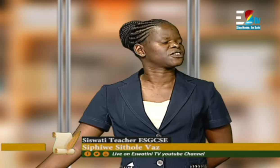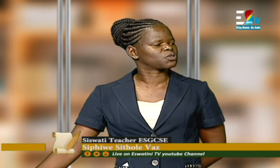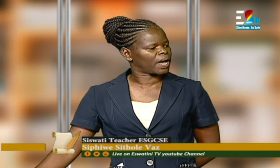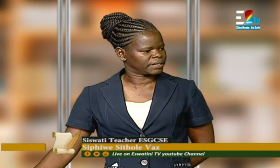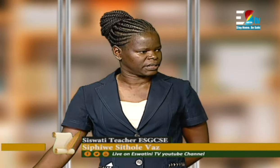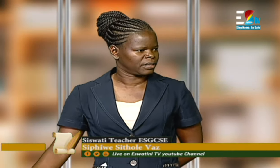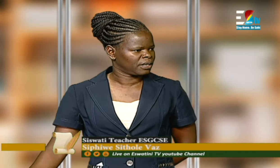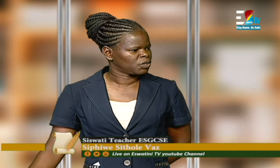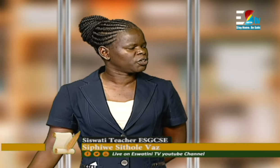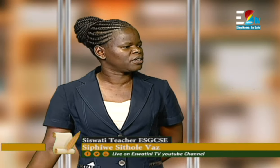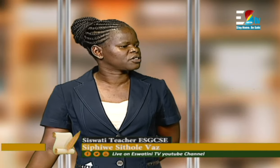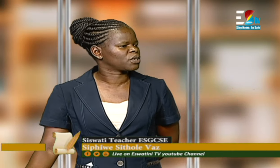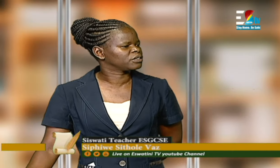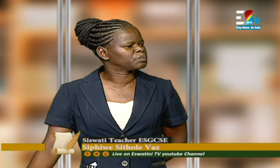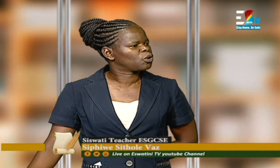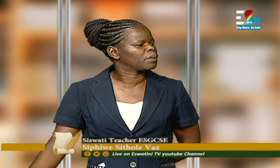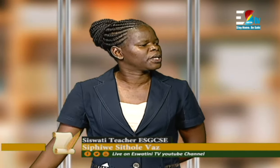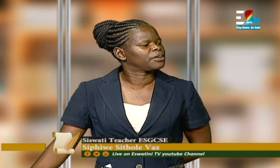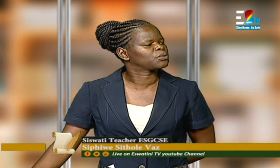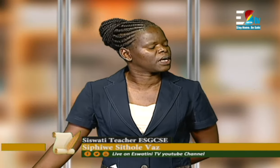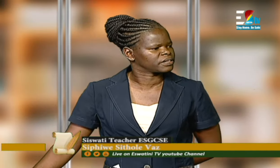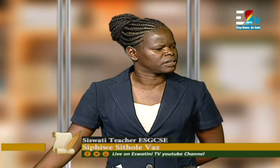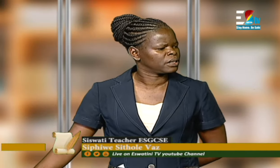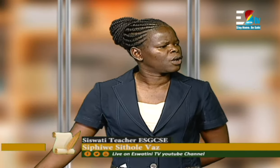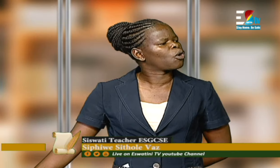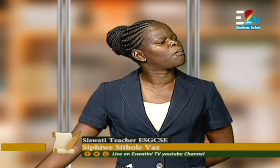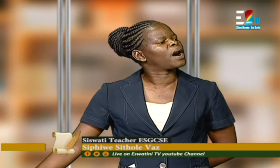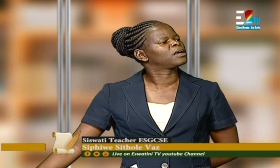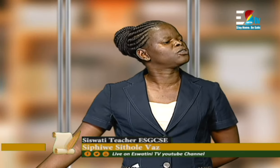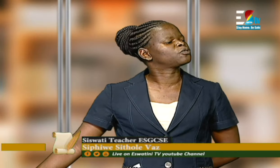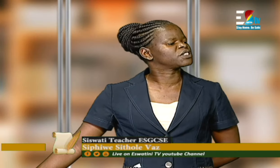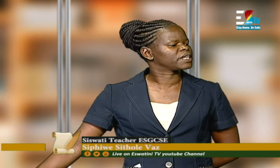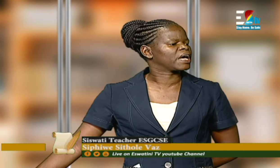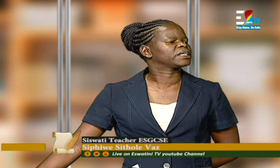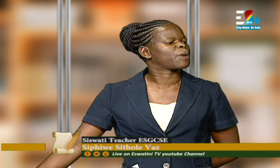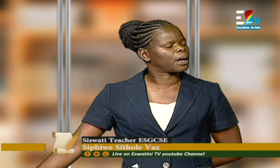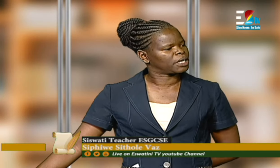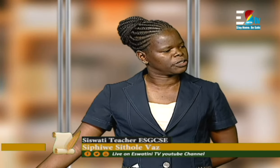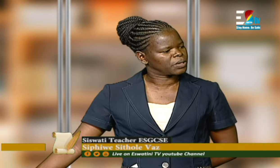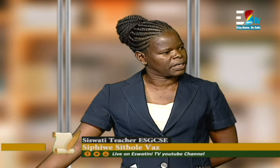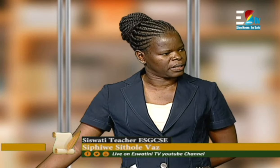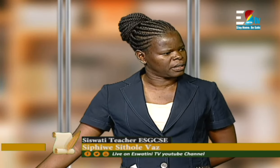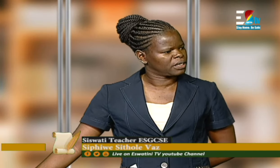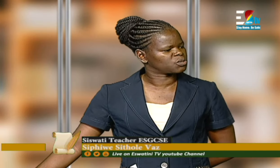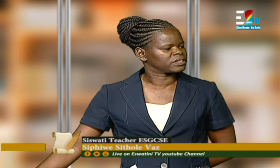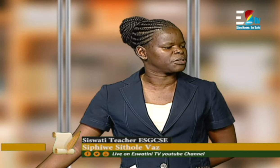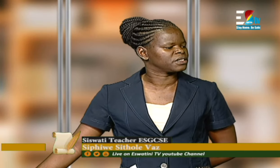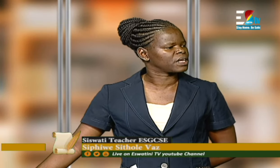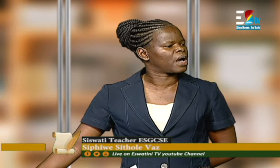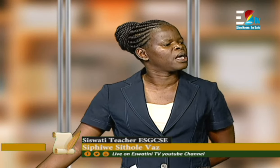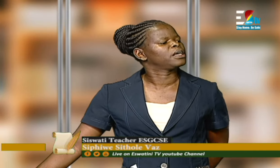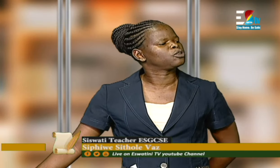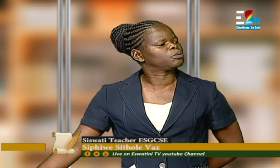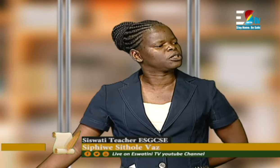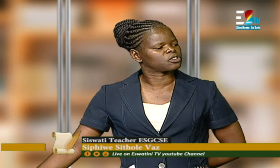lihlelo lesiswati. Uhlelo lesiswati lumcoka phela nokwazi ngoba lufundzisa ngemagama lehlukene.